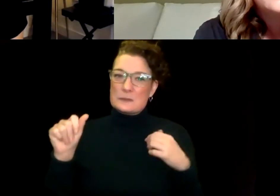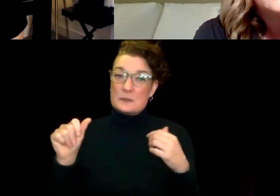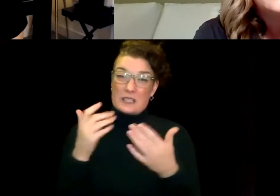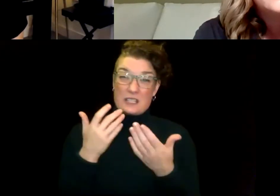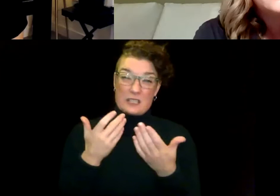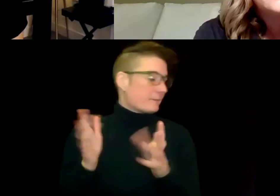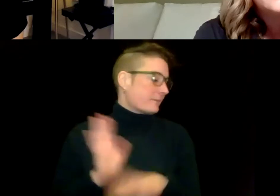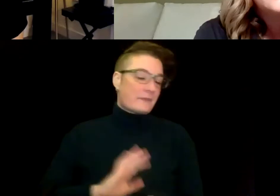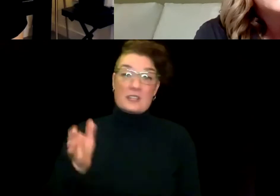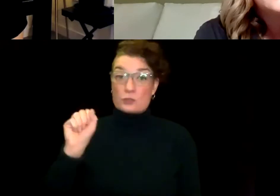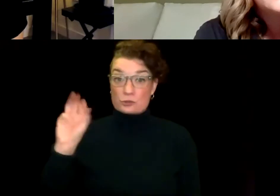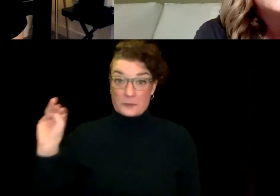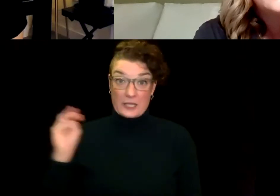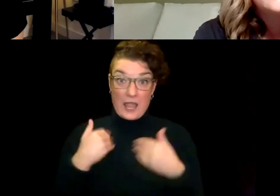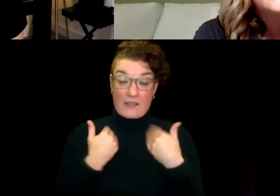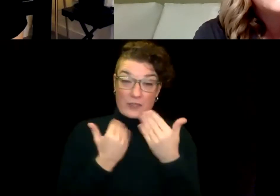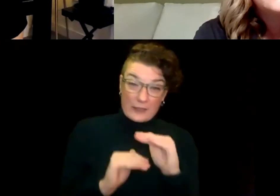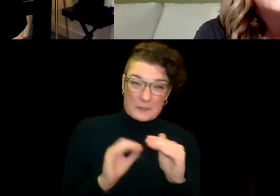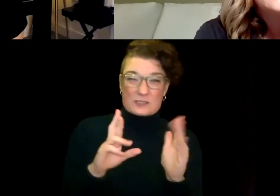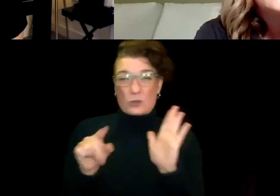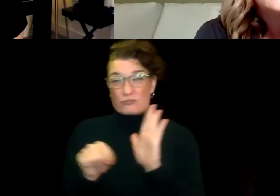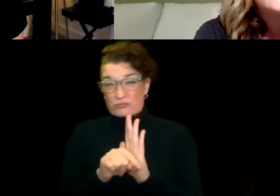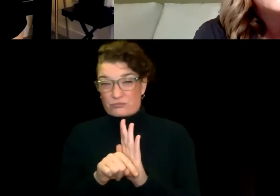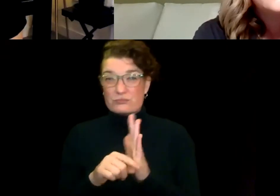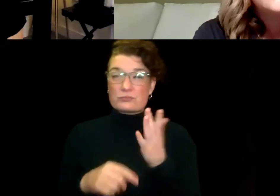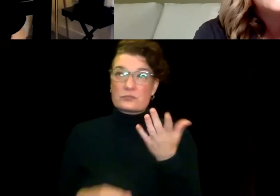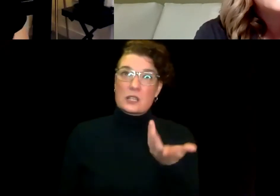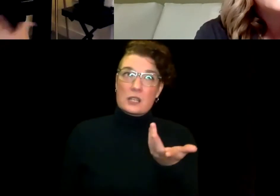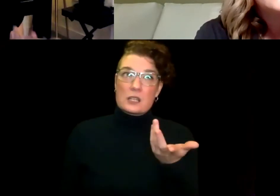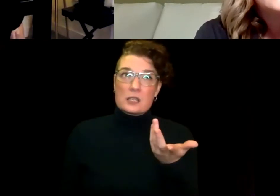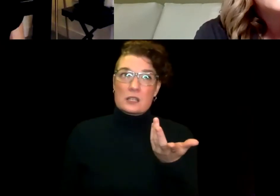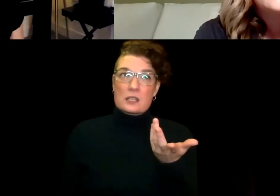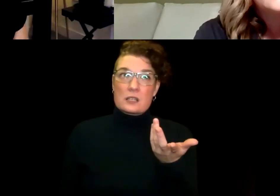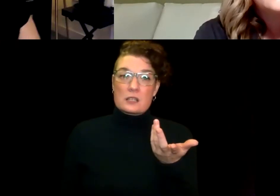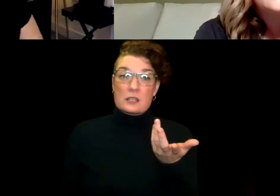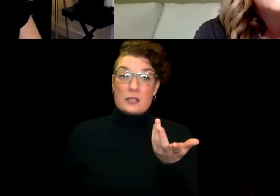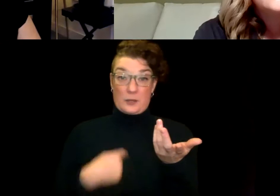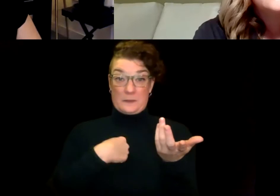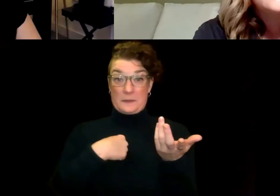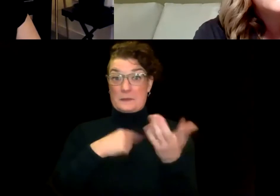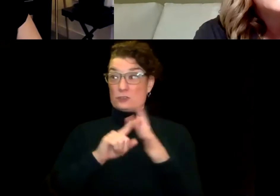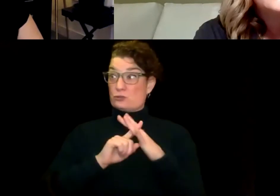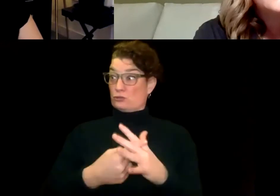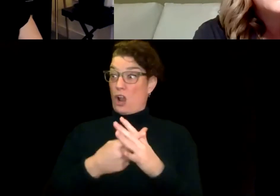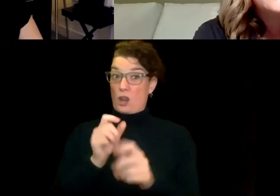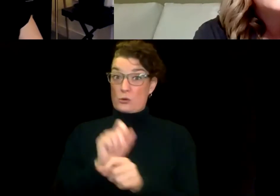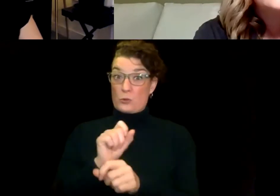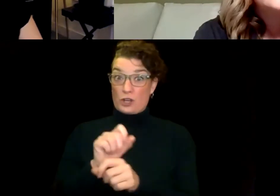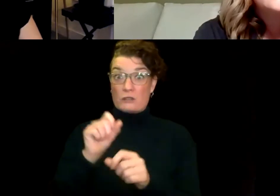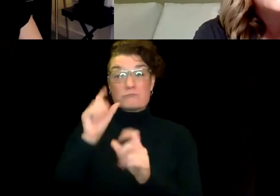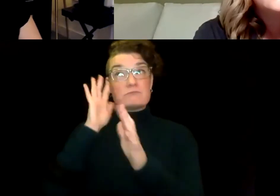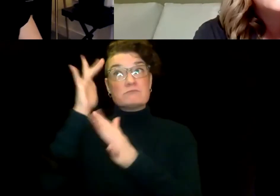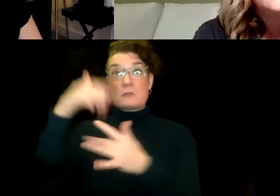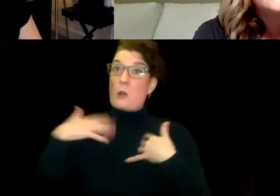I mean, I think I never started this work intending to become a public figure.